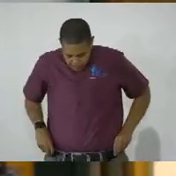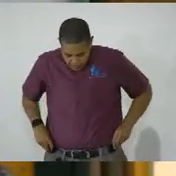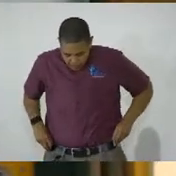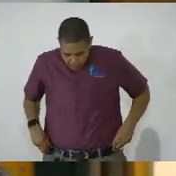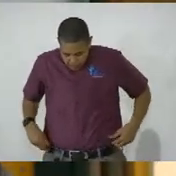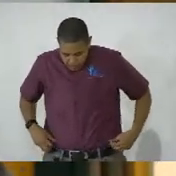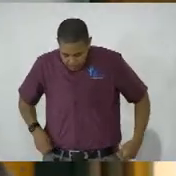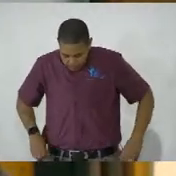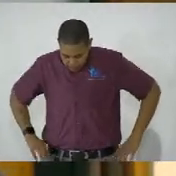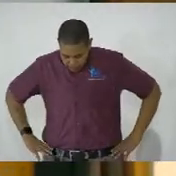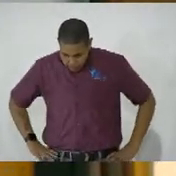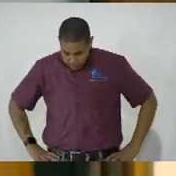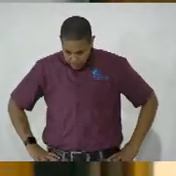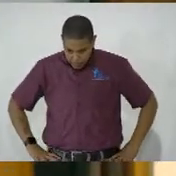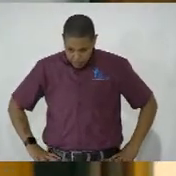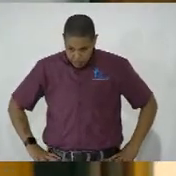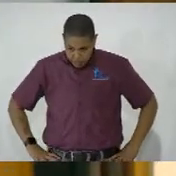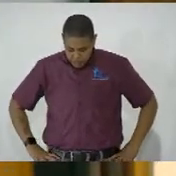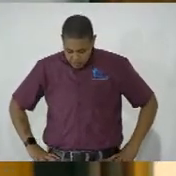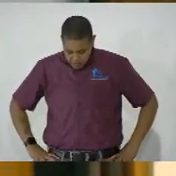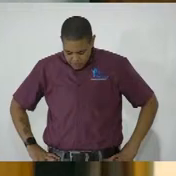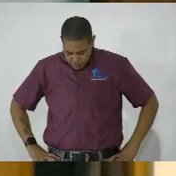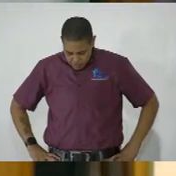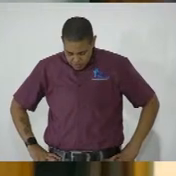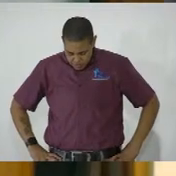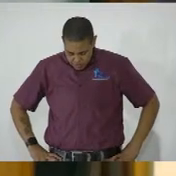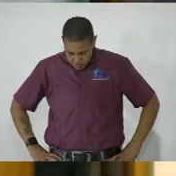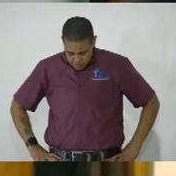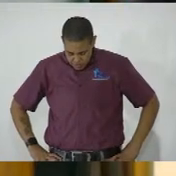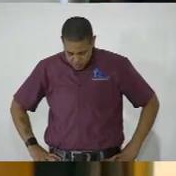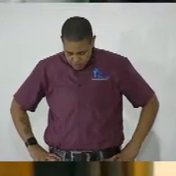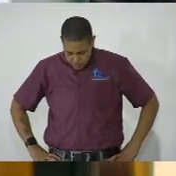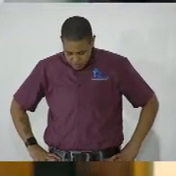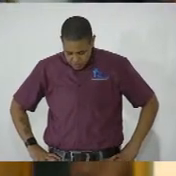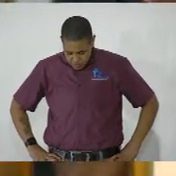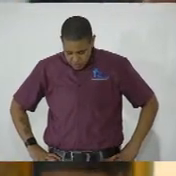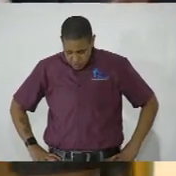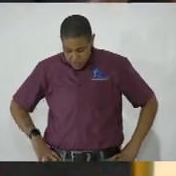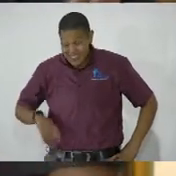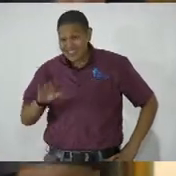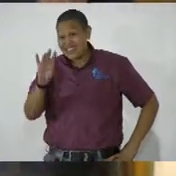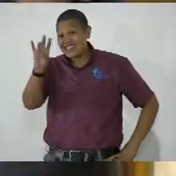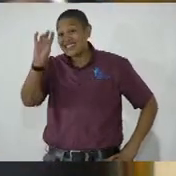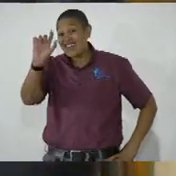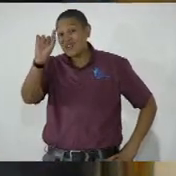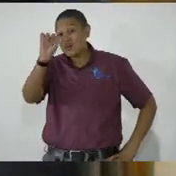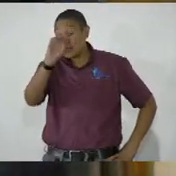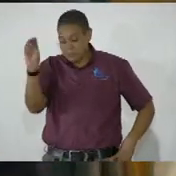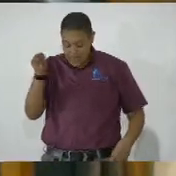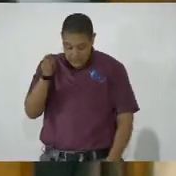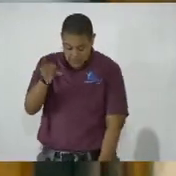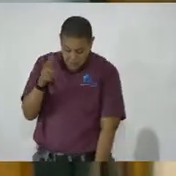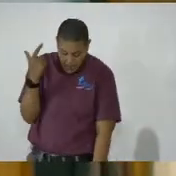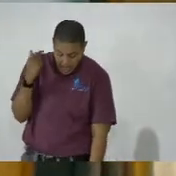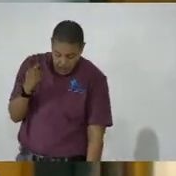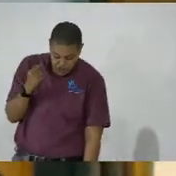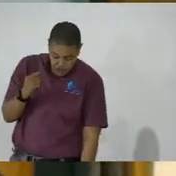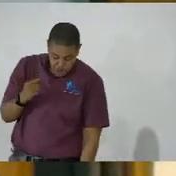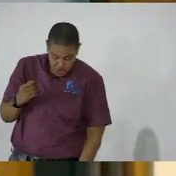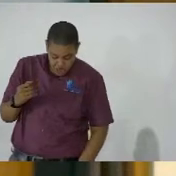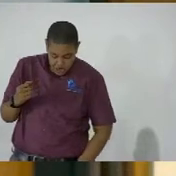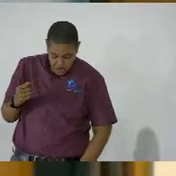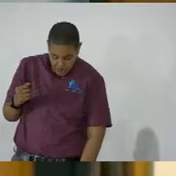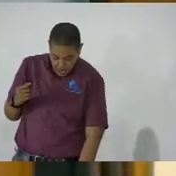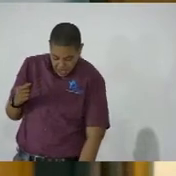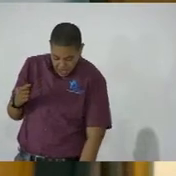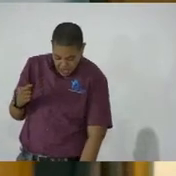Madam Speaker, the Minister also spent a significant sum of money, $720 million, last year to